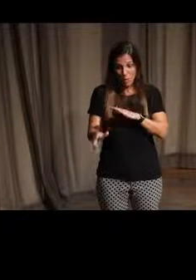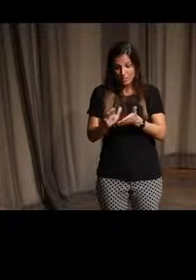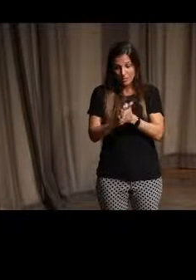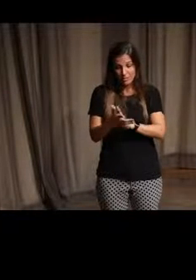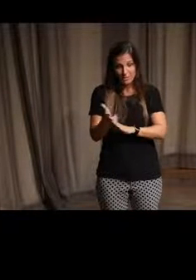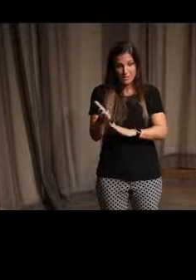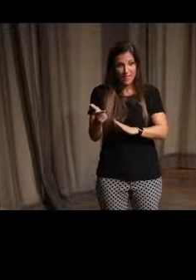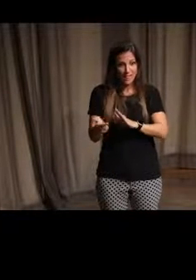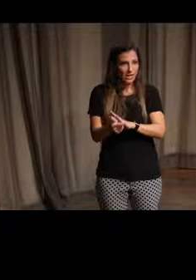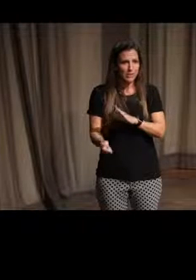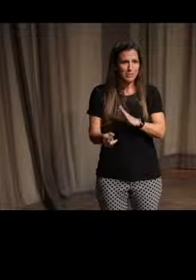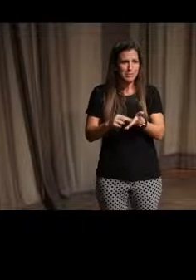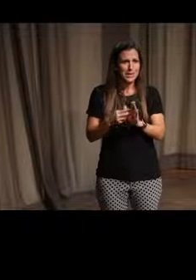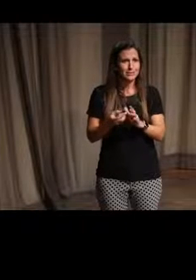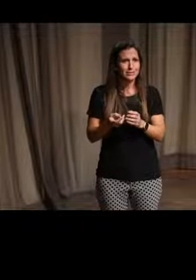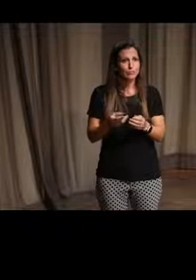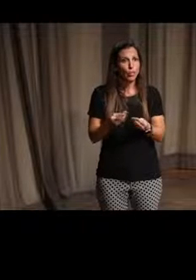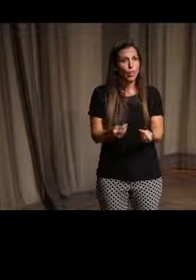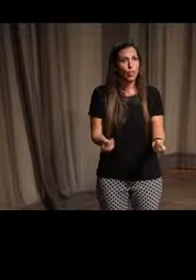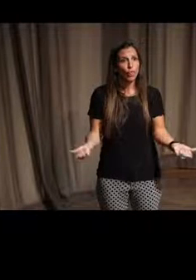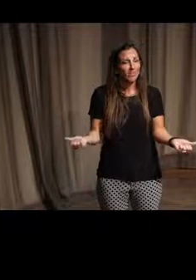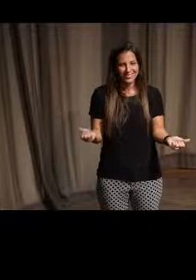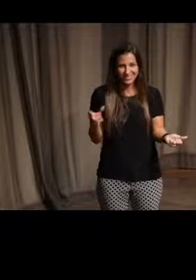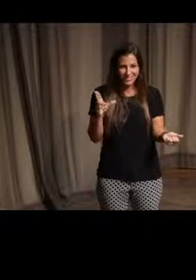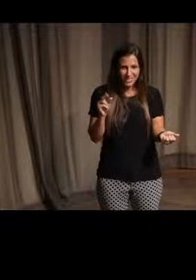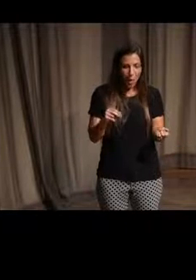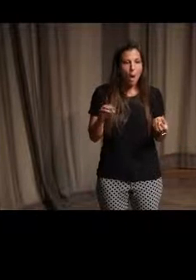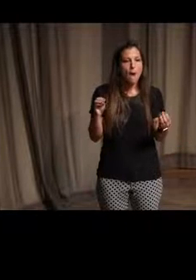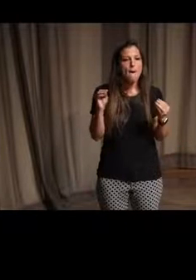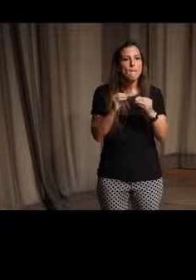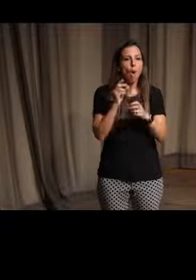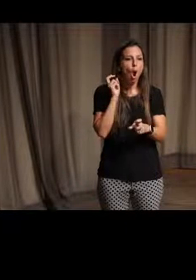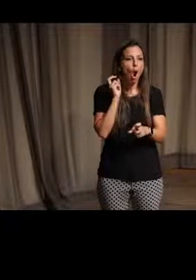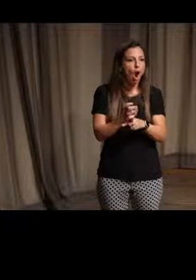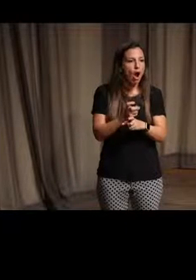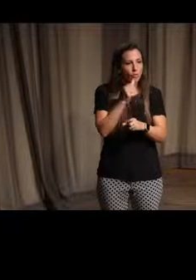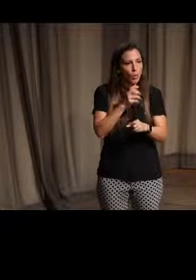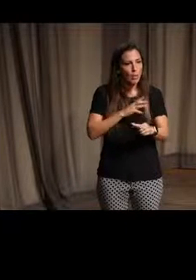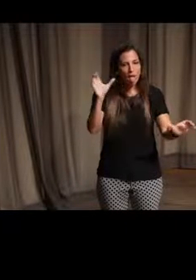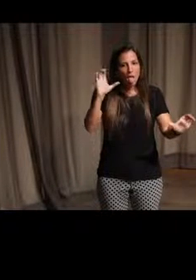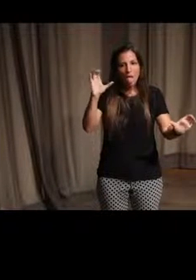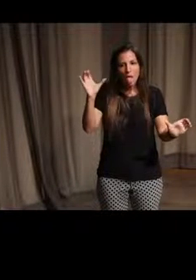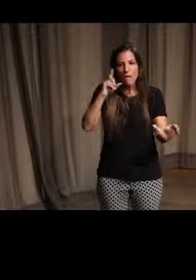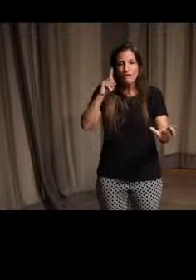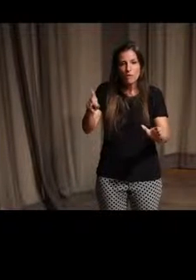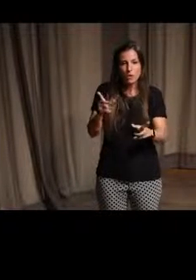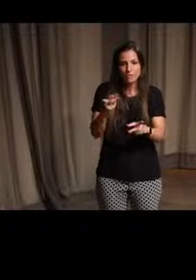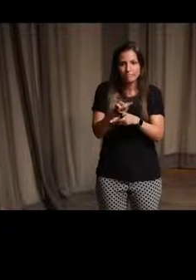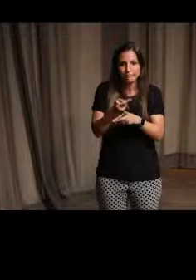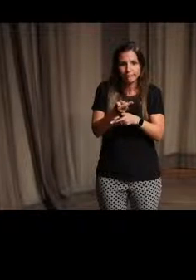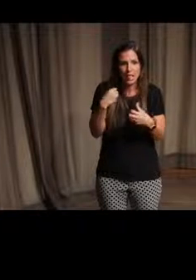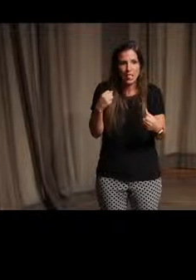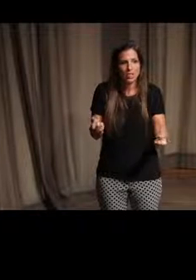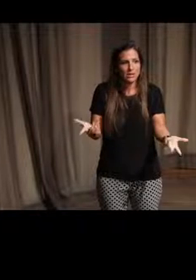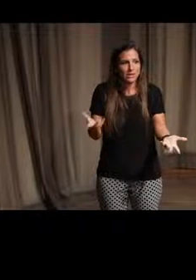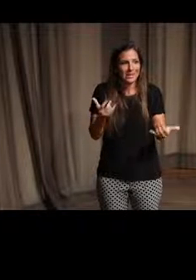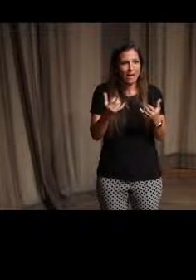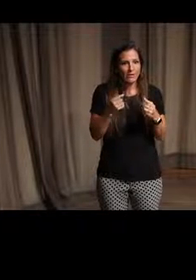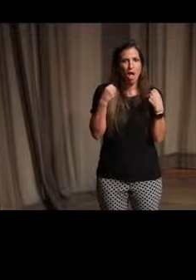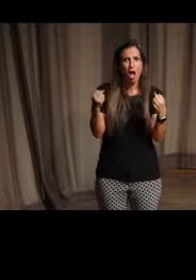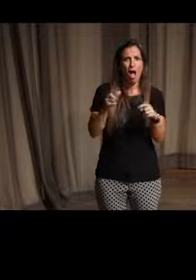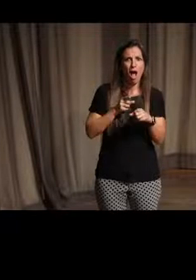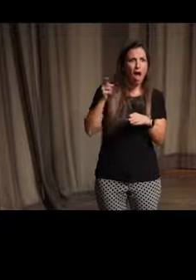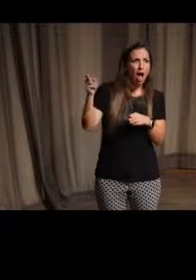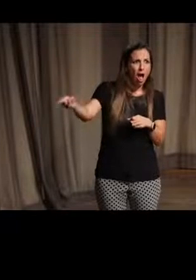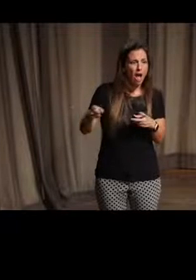really does not make it go away. It just makes it harder for women to access care. Now they'll have to drive farther distances, they'll